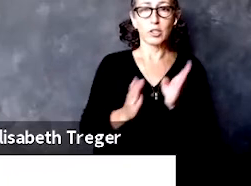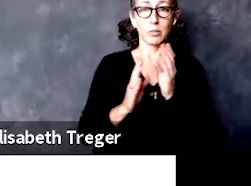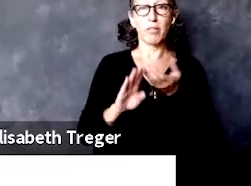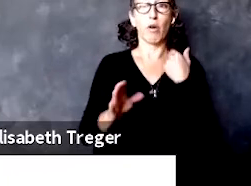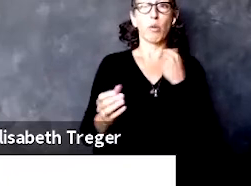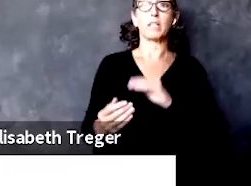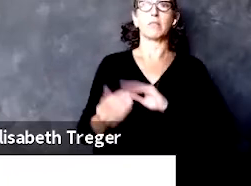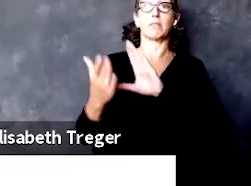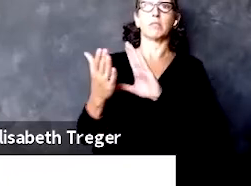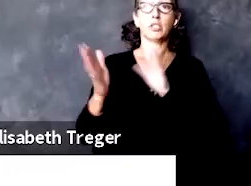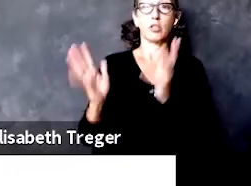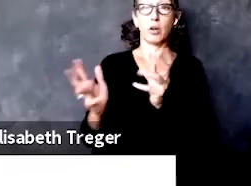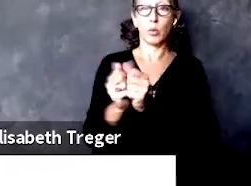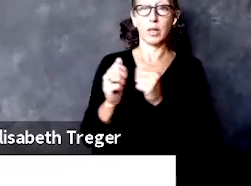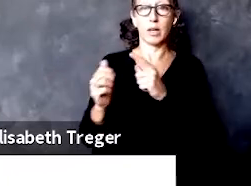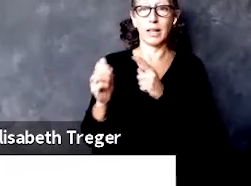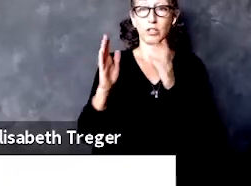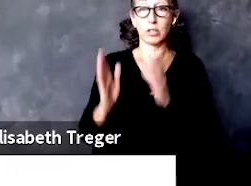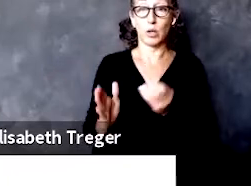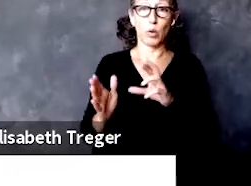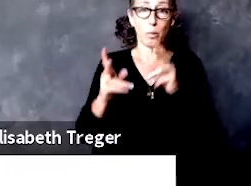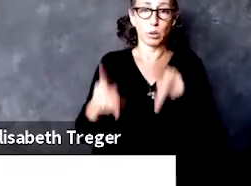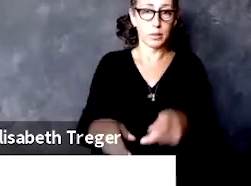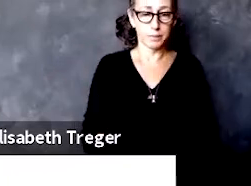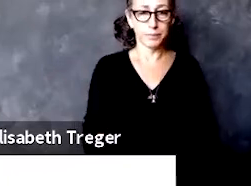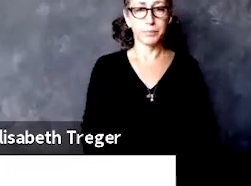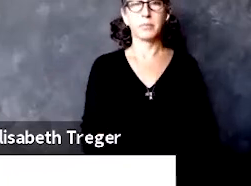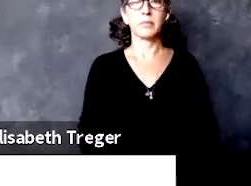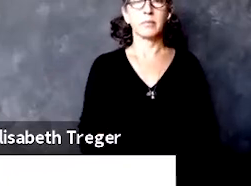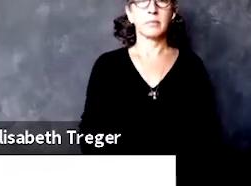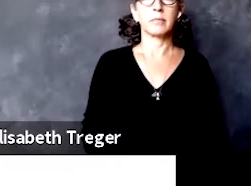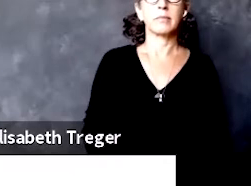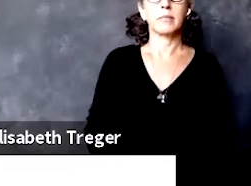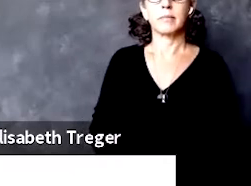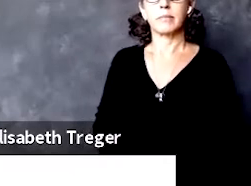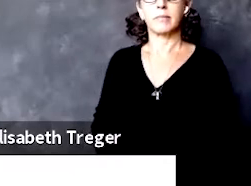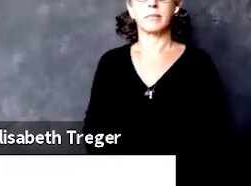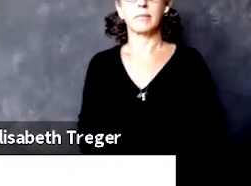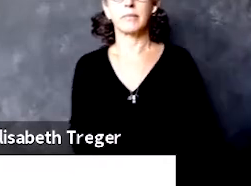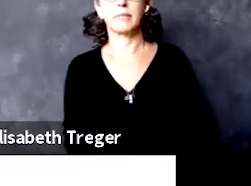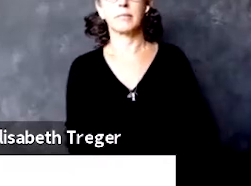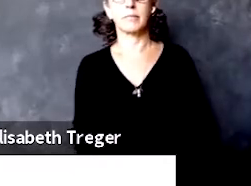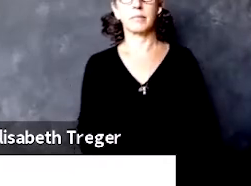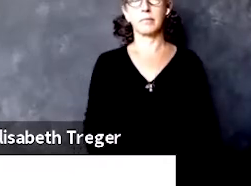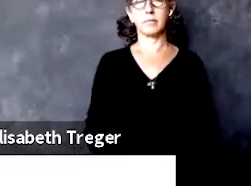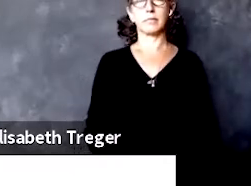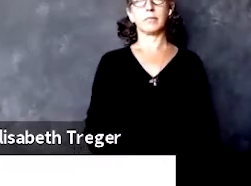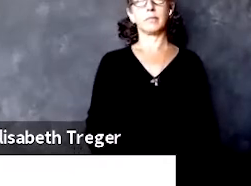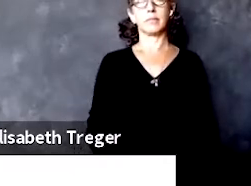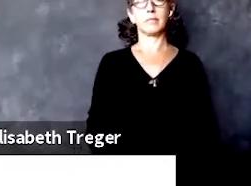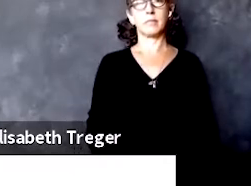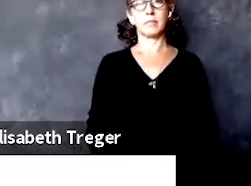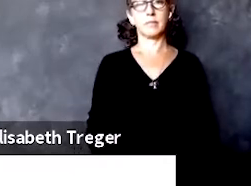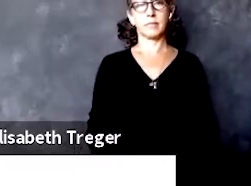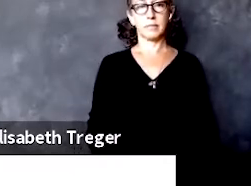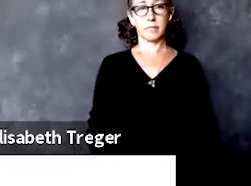to a legislator or before we talk to someone. And then the other reason why